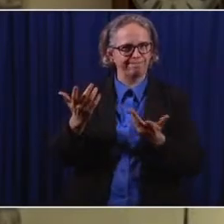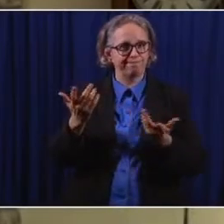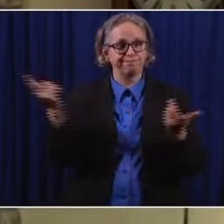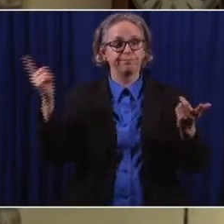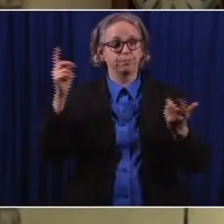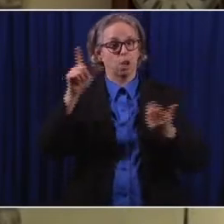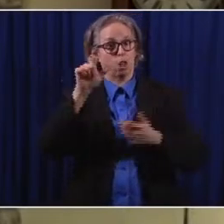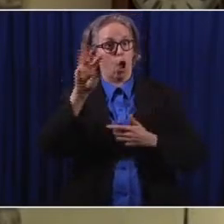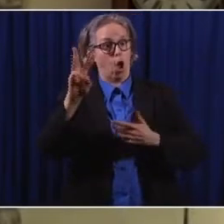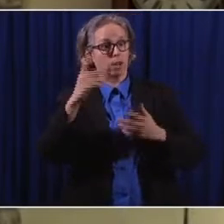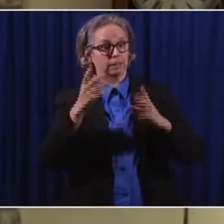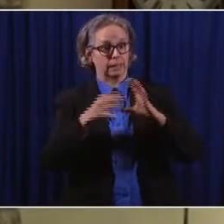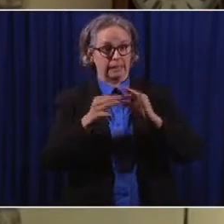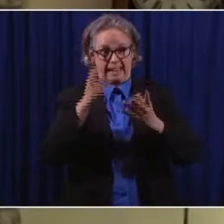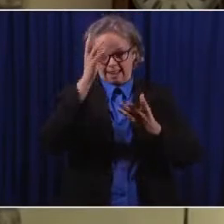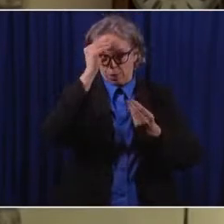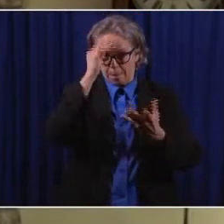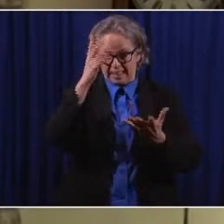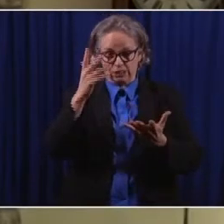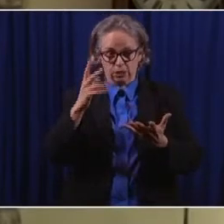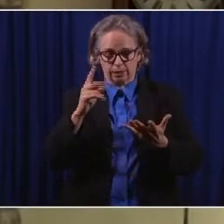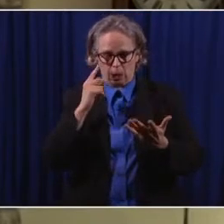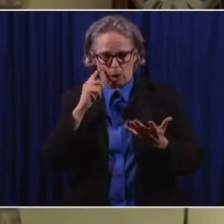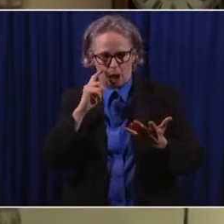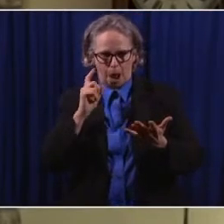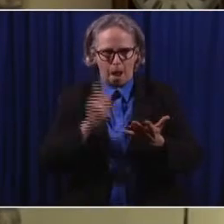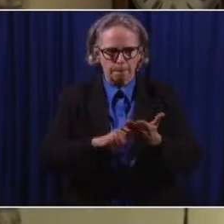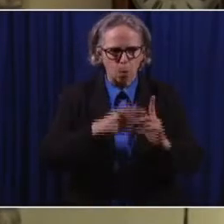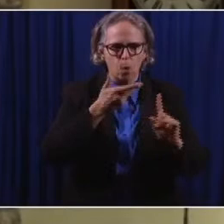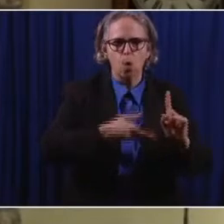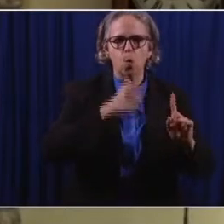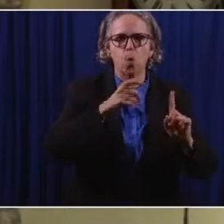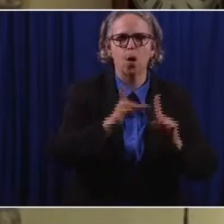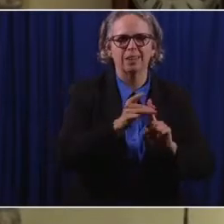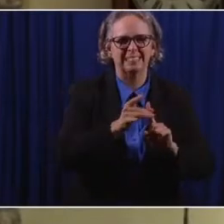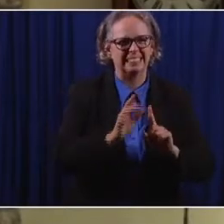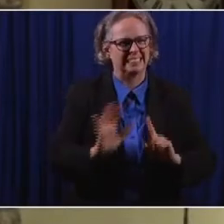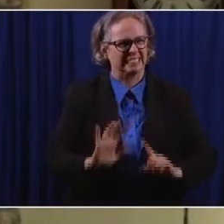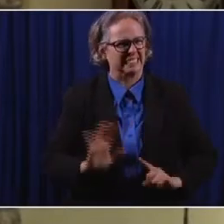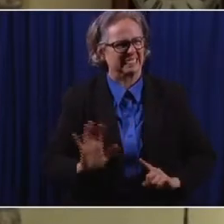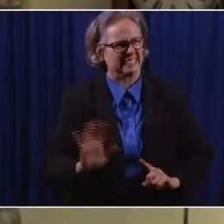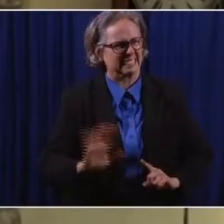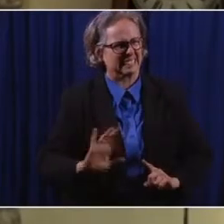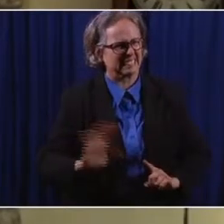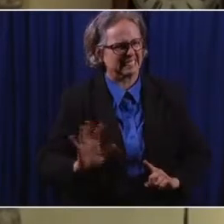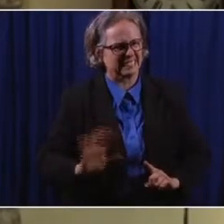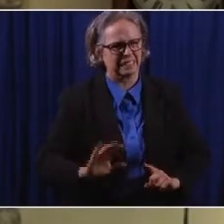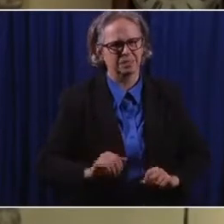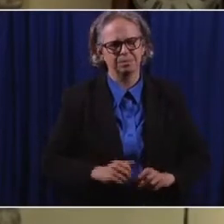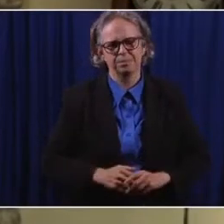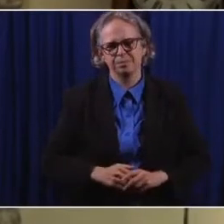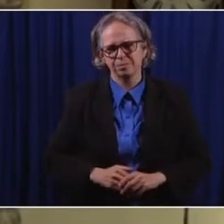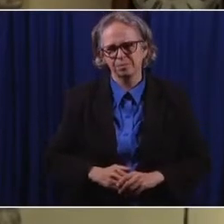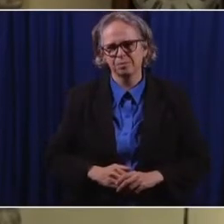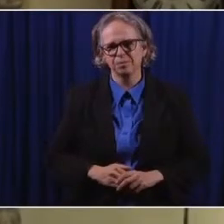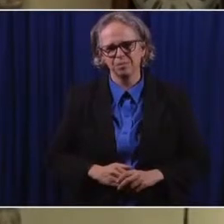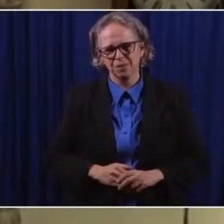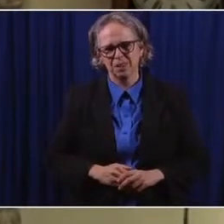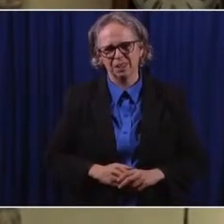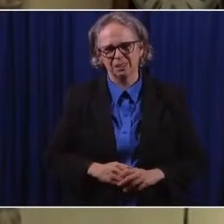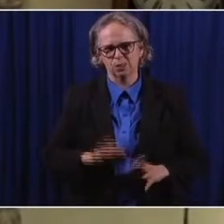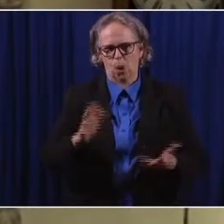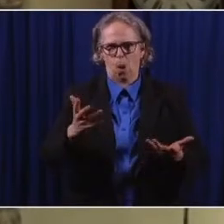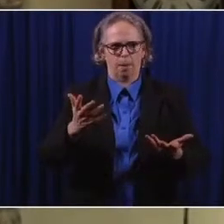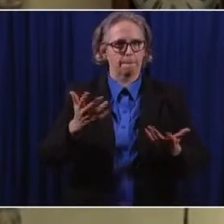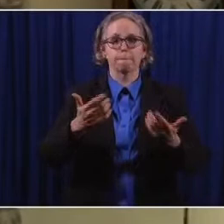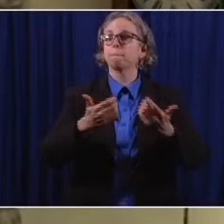identify anything about health issues around one individual. We've always felt that the most important thing was that parents